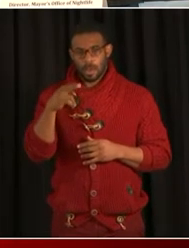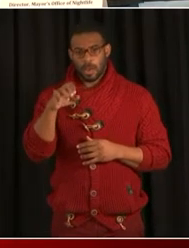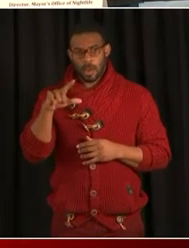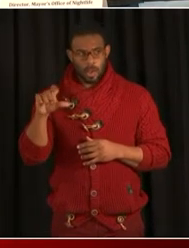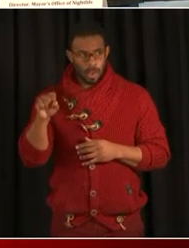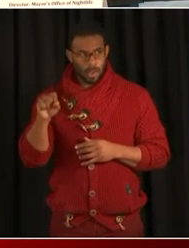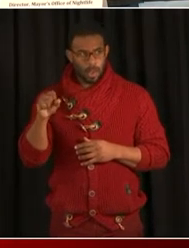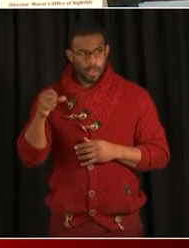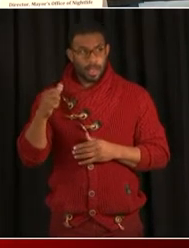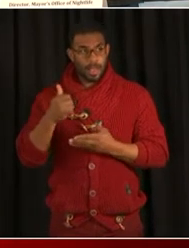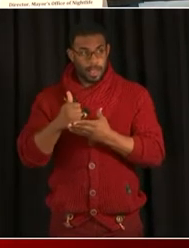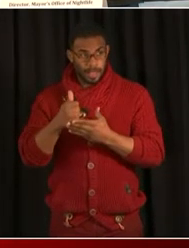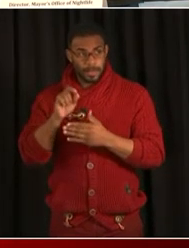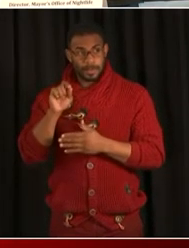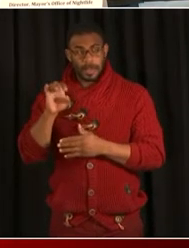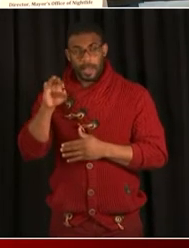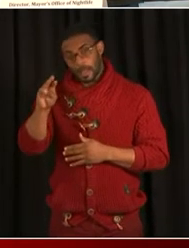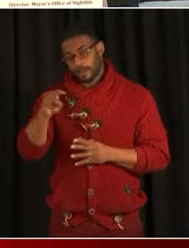meals@hookhallhelps.com. That's